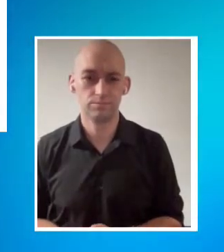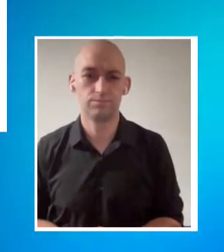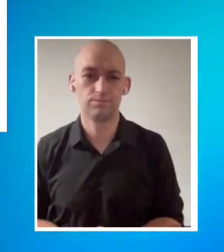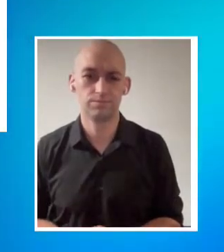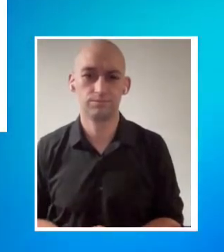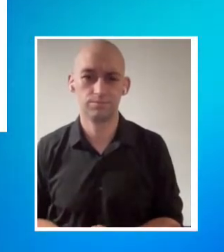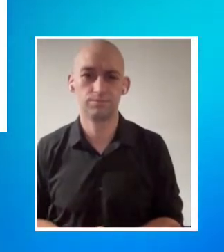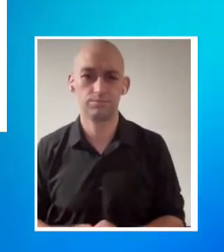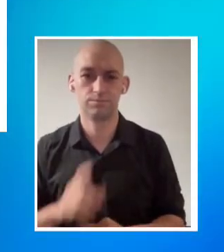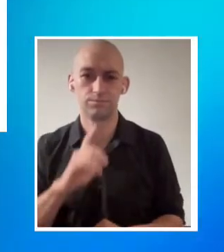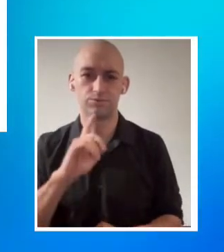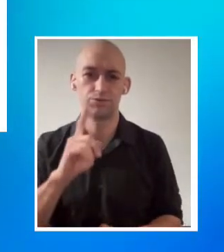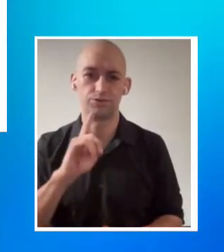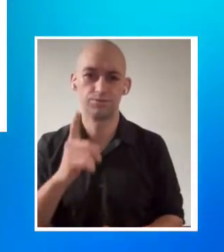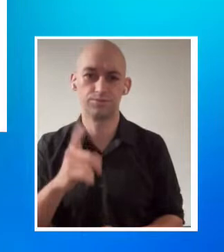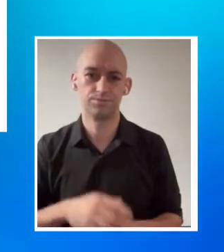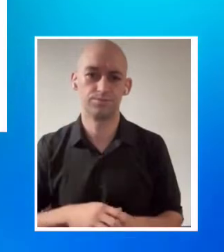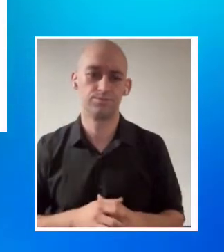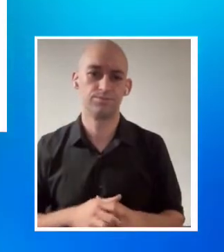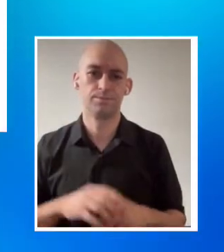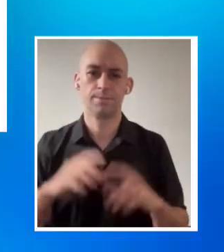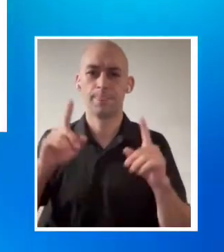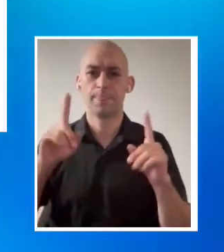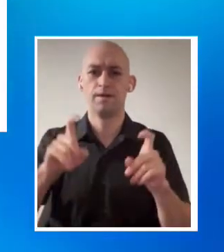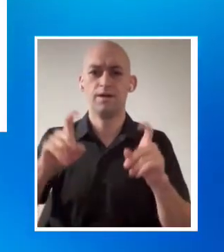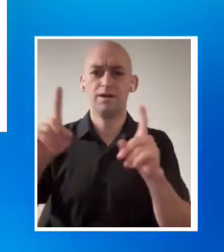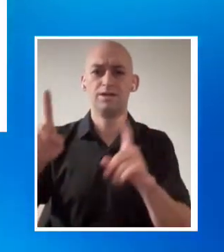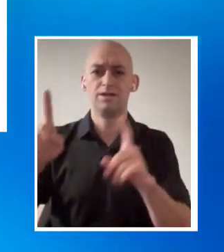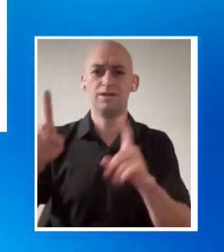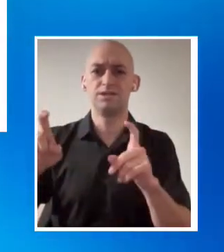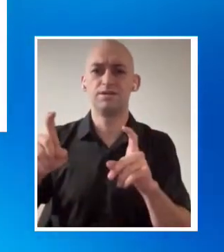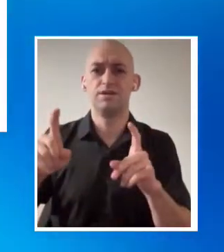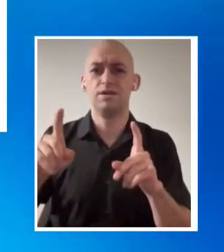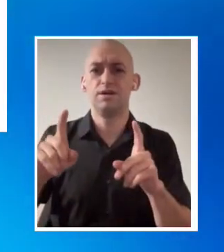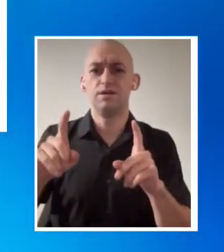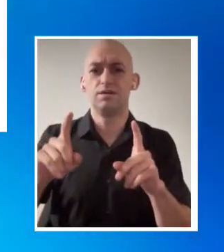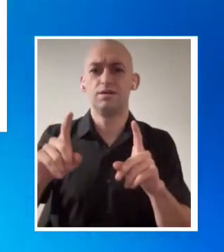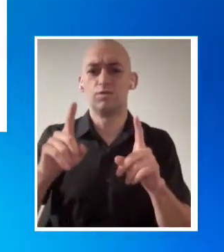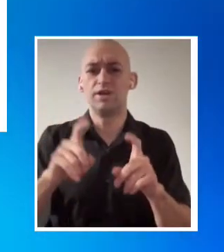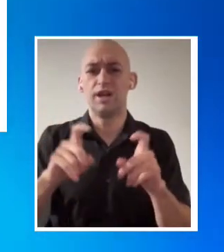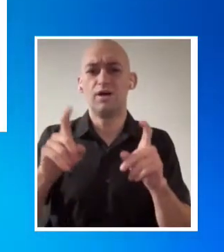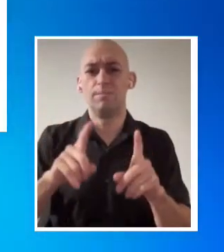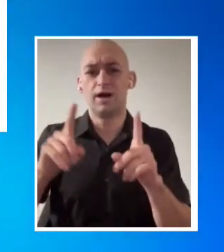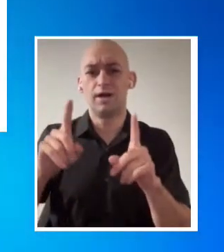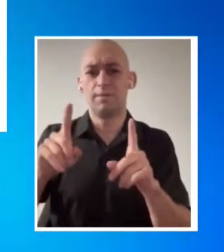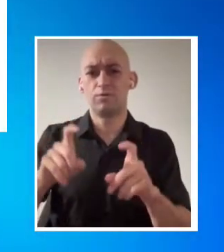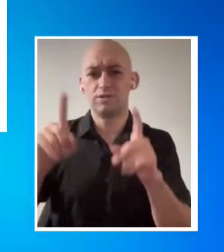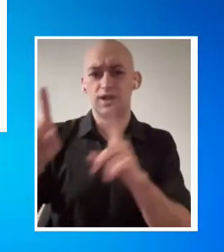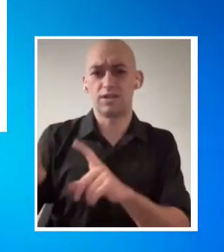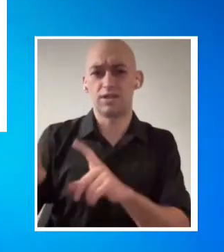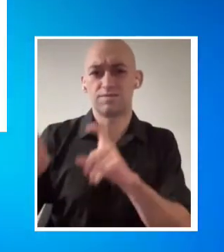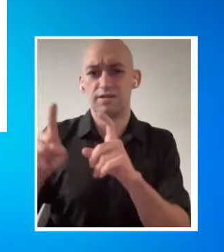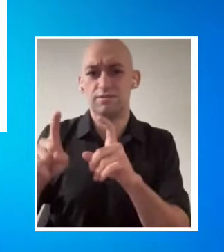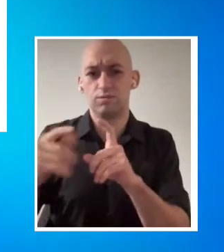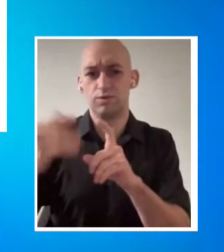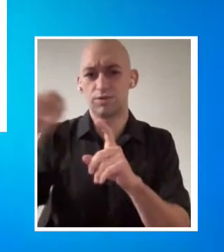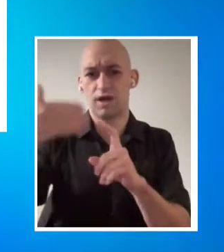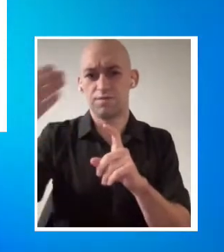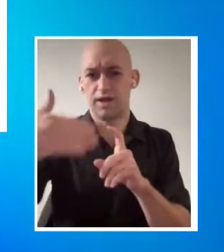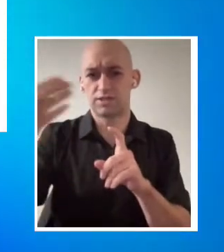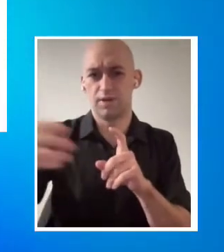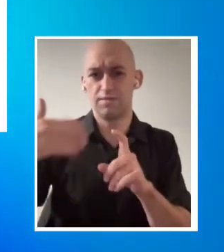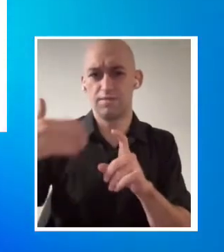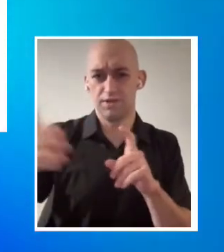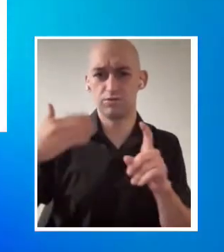to ensure that I don't want to go too fast so folks can I'm not really satisfied with